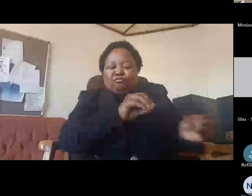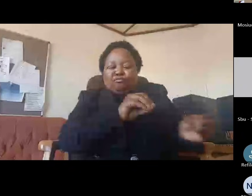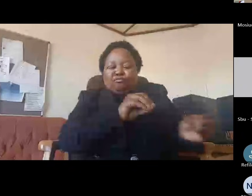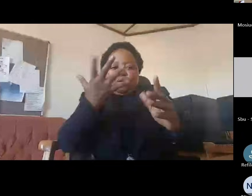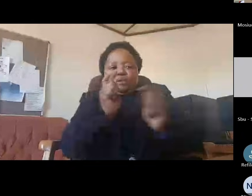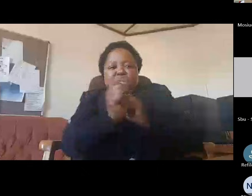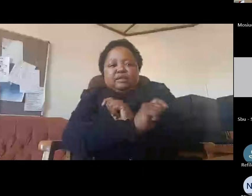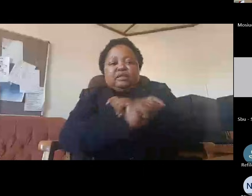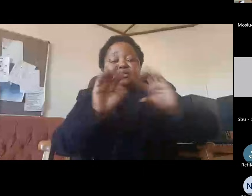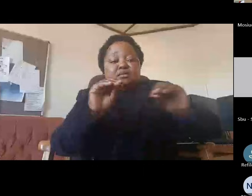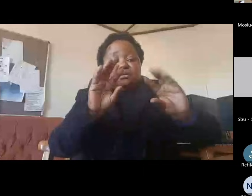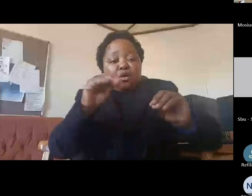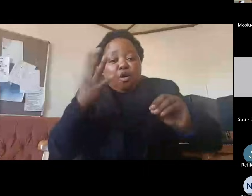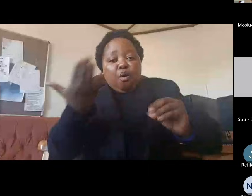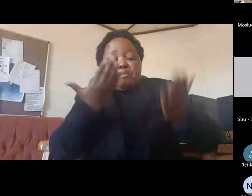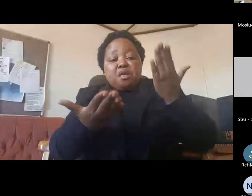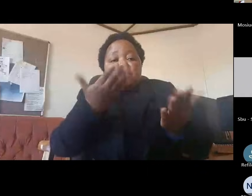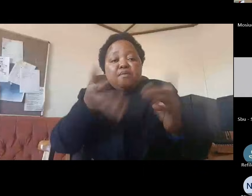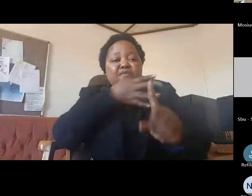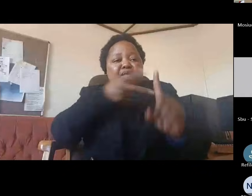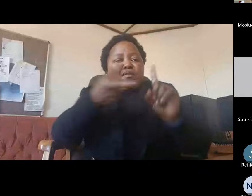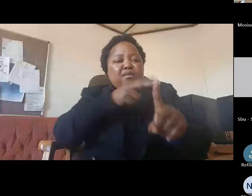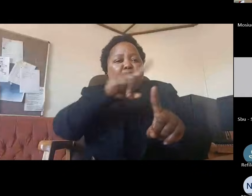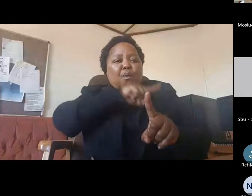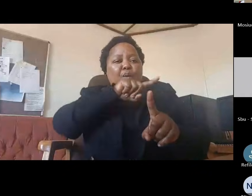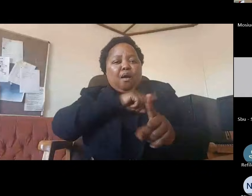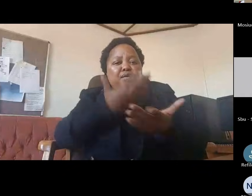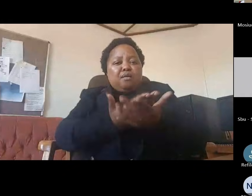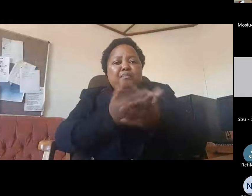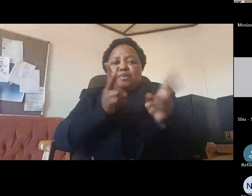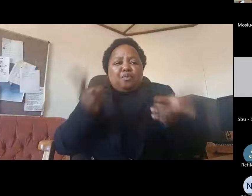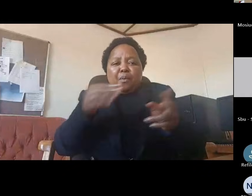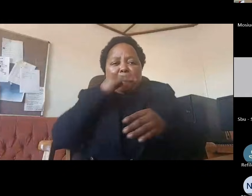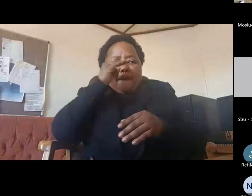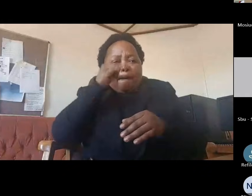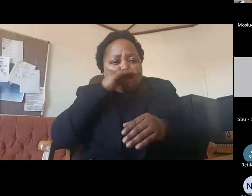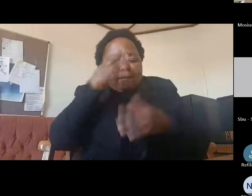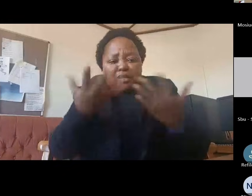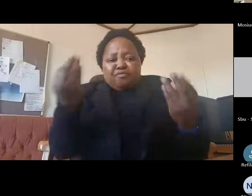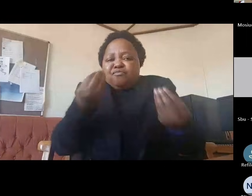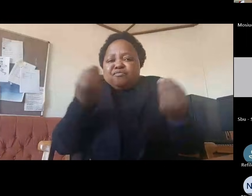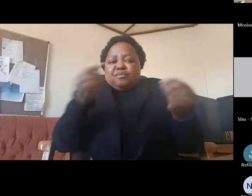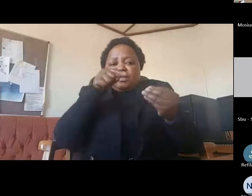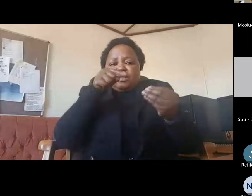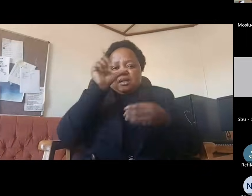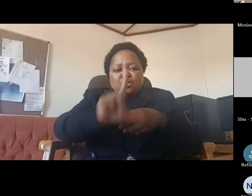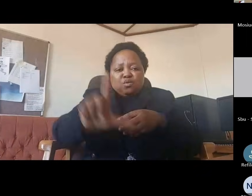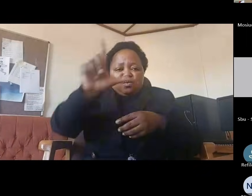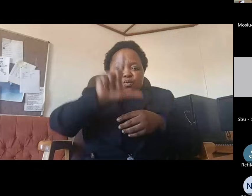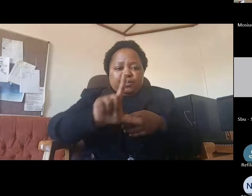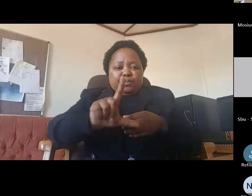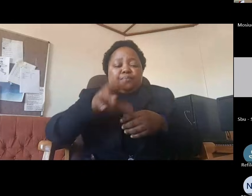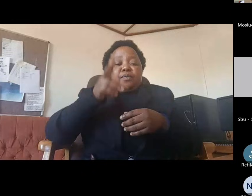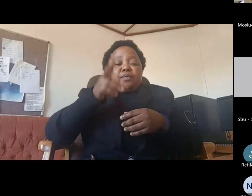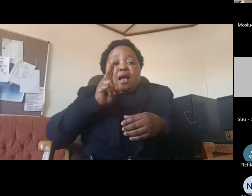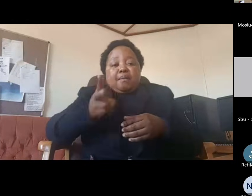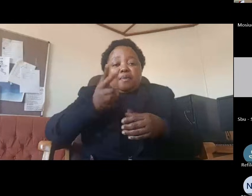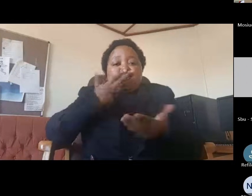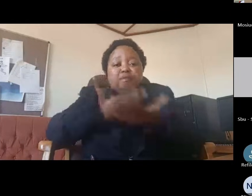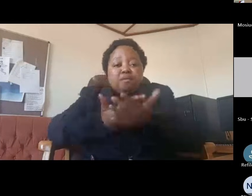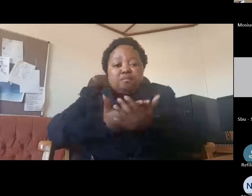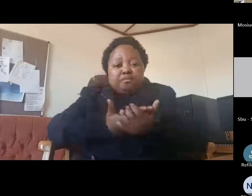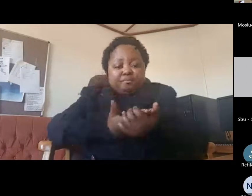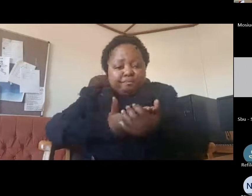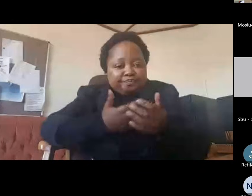has become more systemized or more normalized within Lesotho, is a really uncaptured